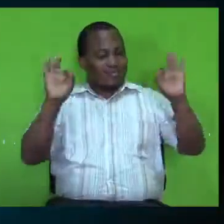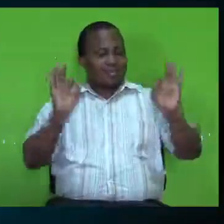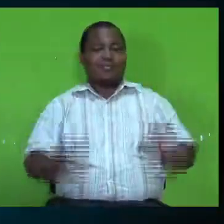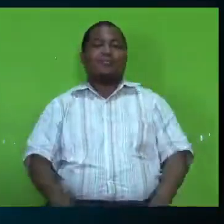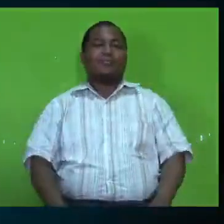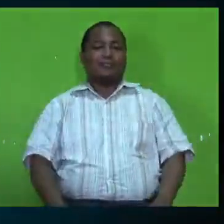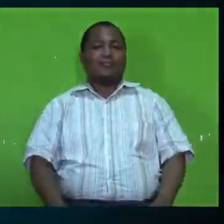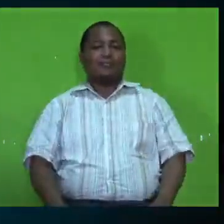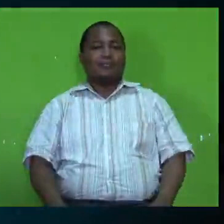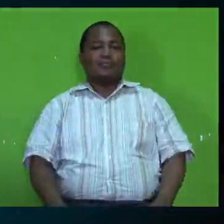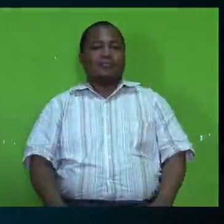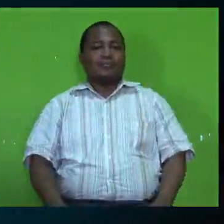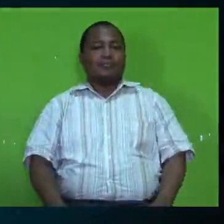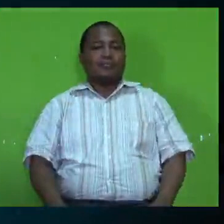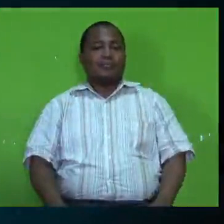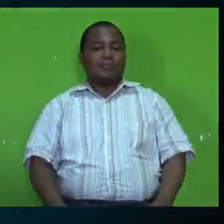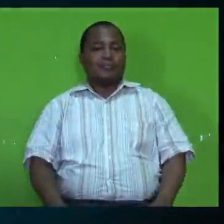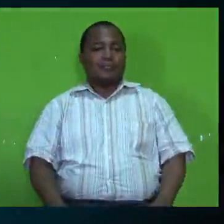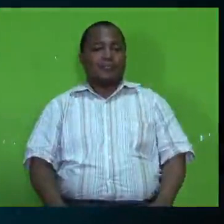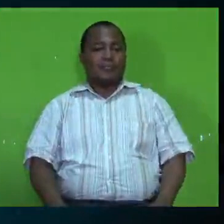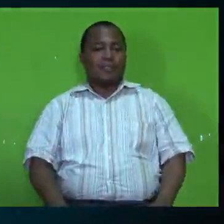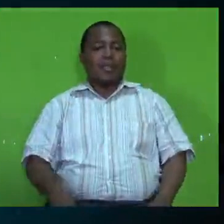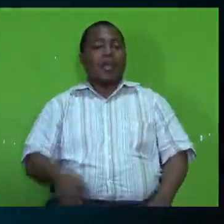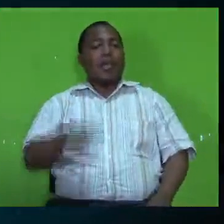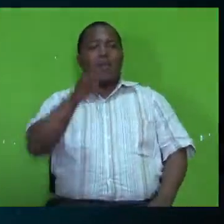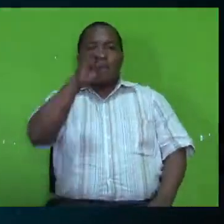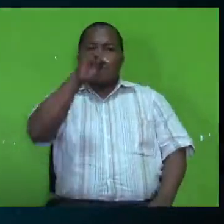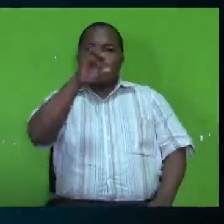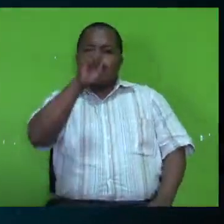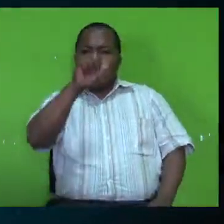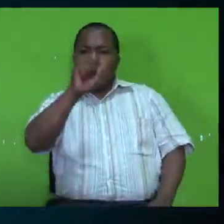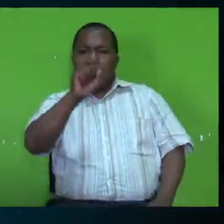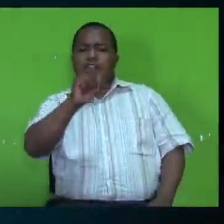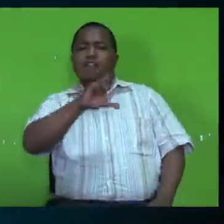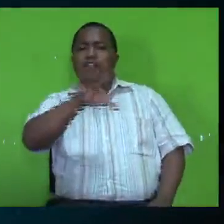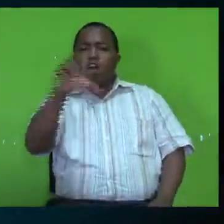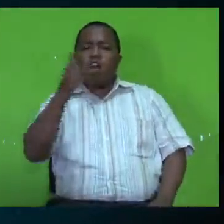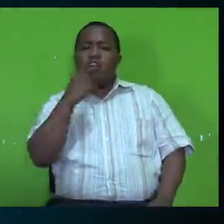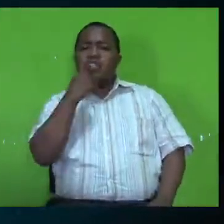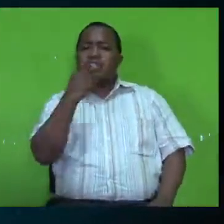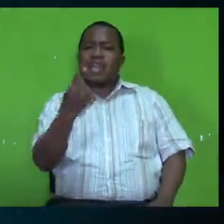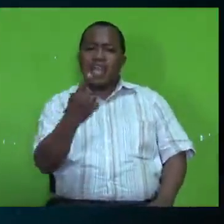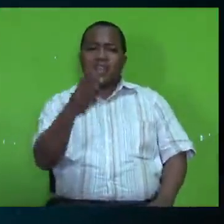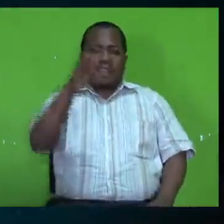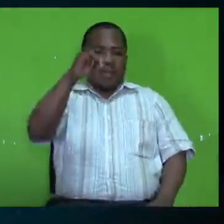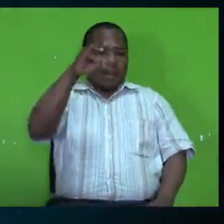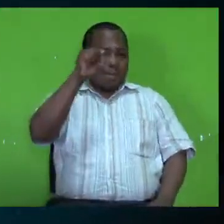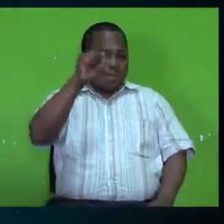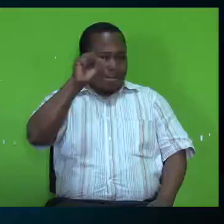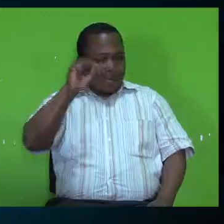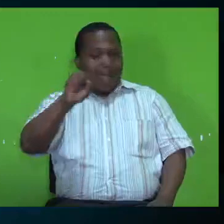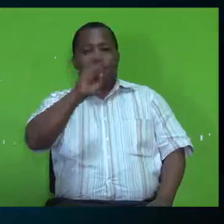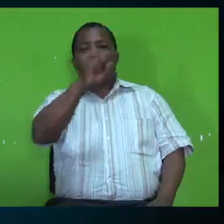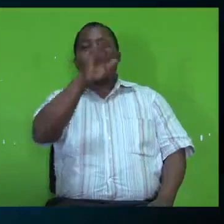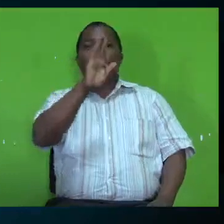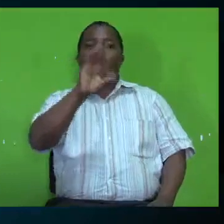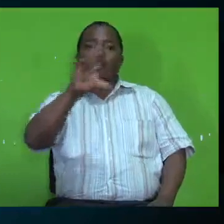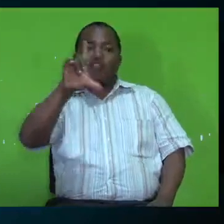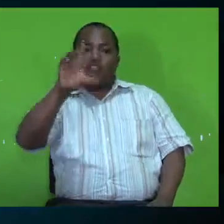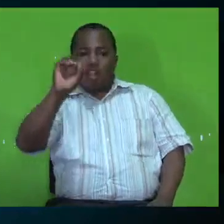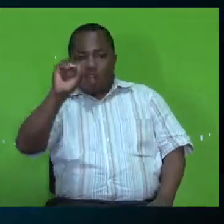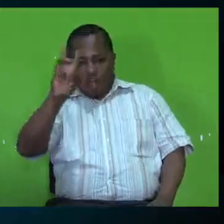Asma. Mass flow, we can call it a mass flow. A mass